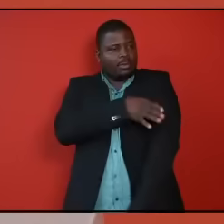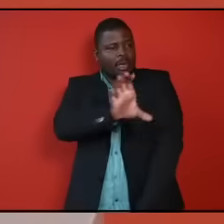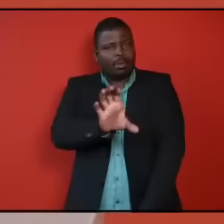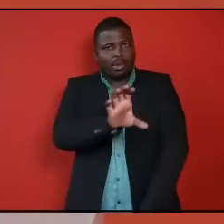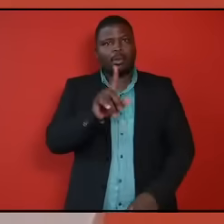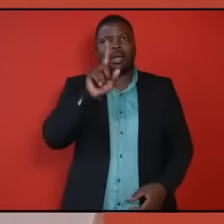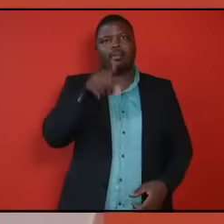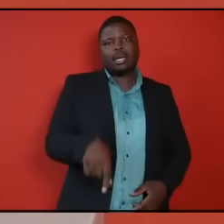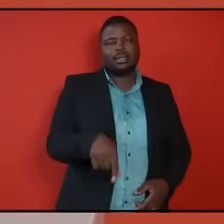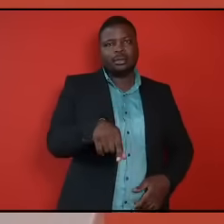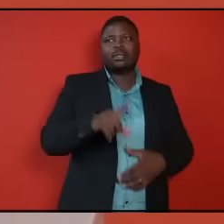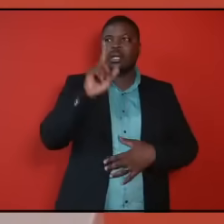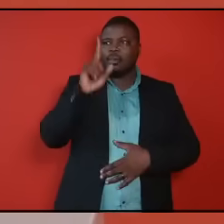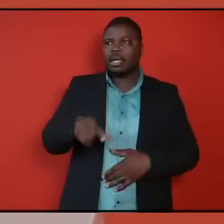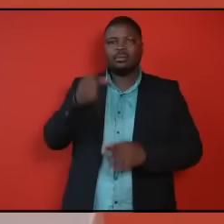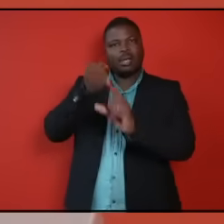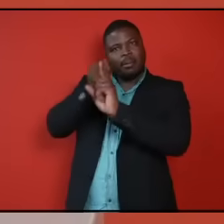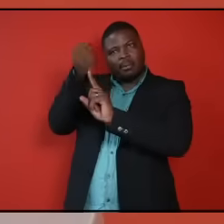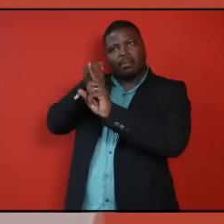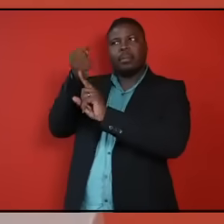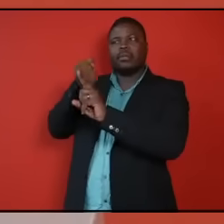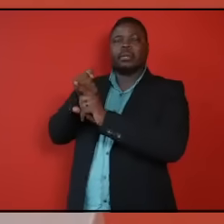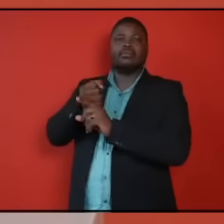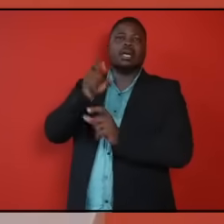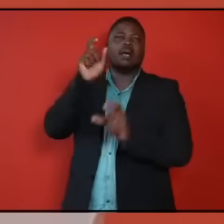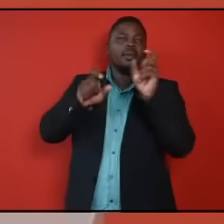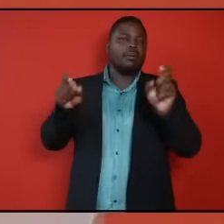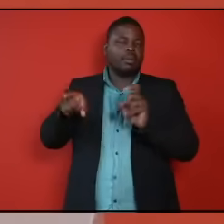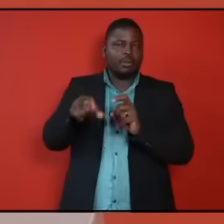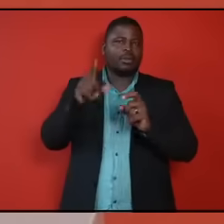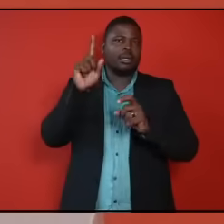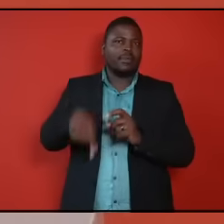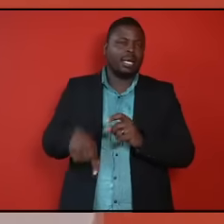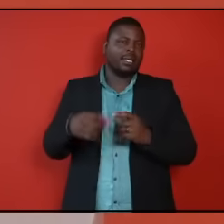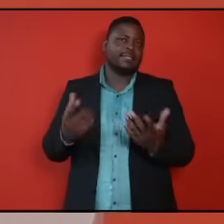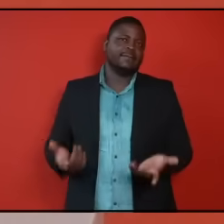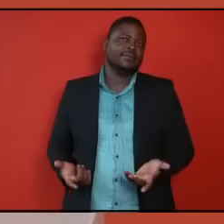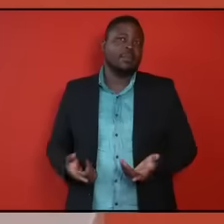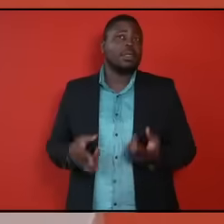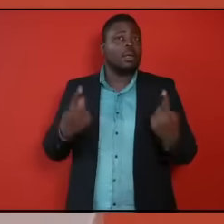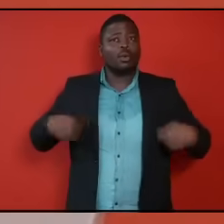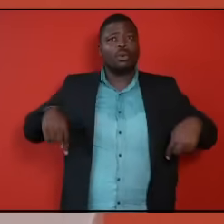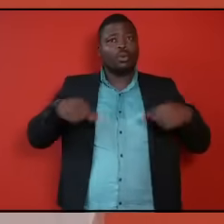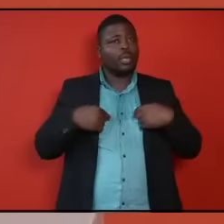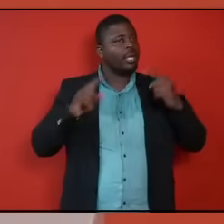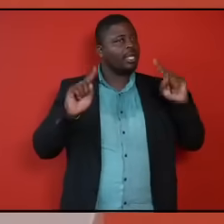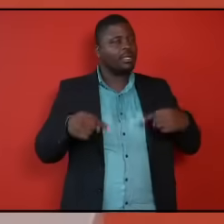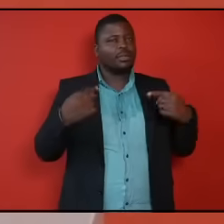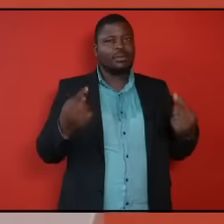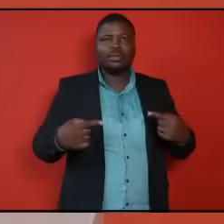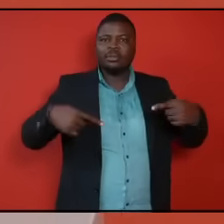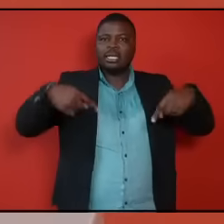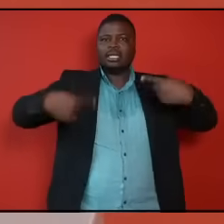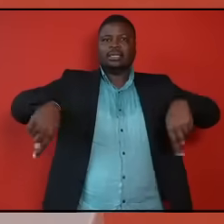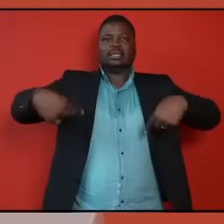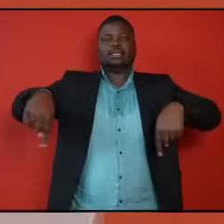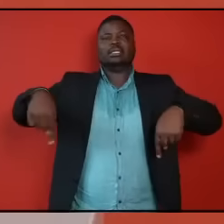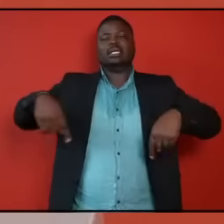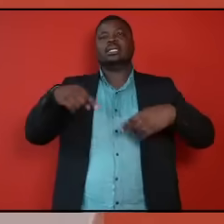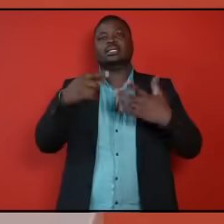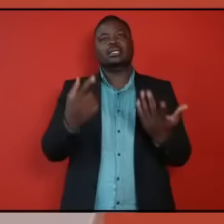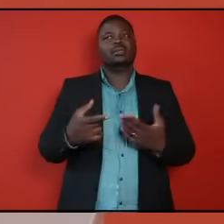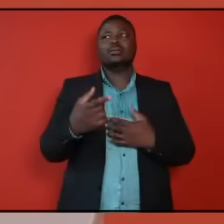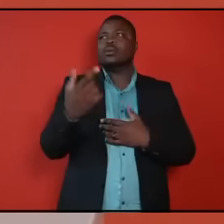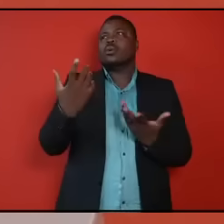fight on the ground for people fighting to be empowered. We cannot be scared of less than